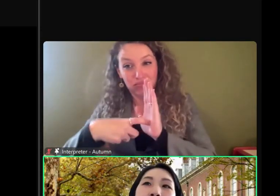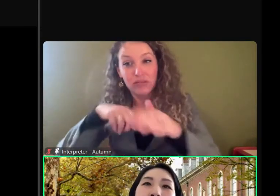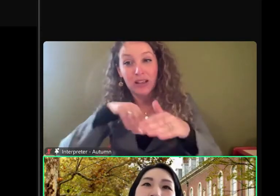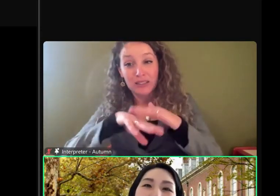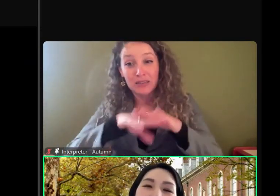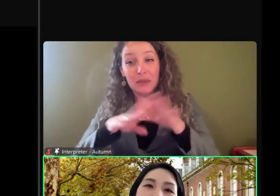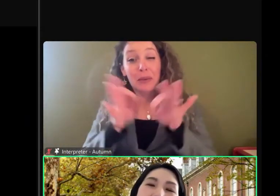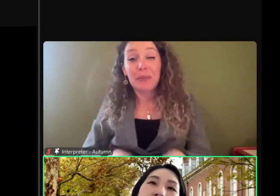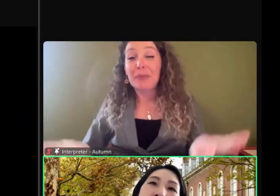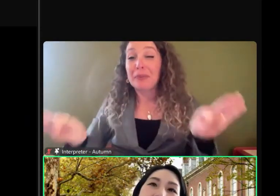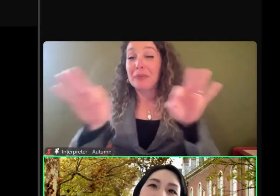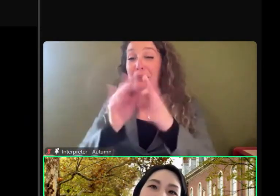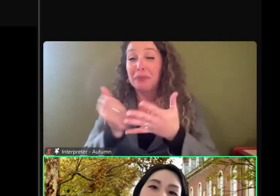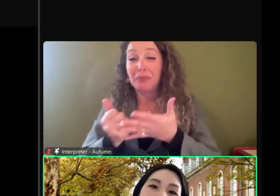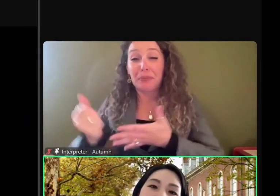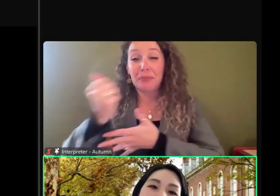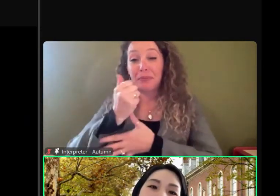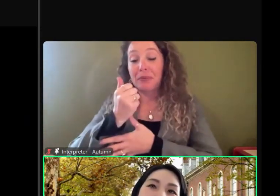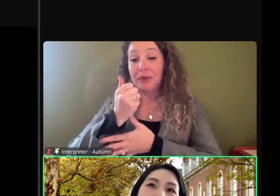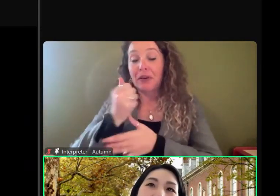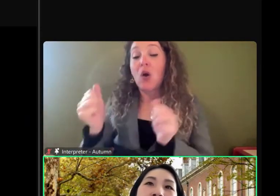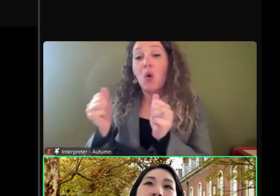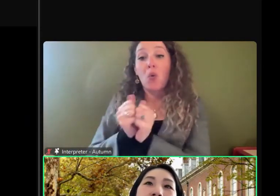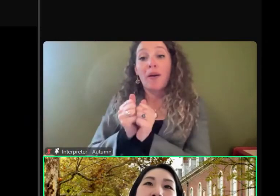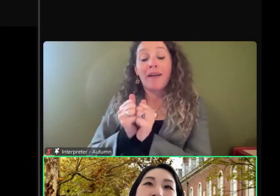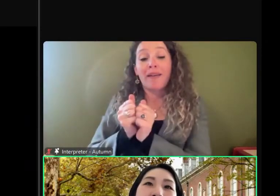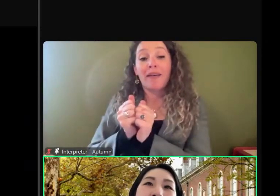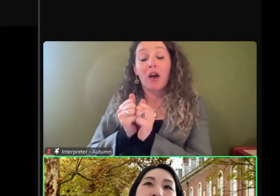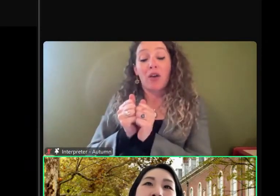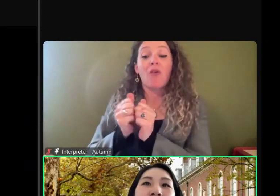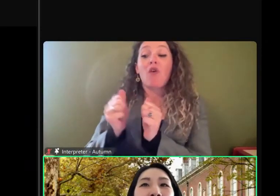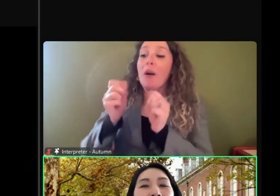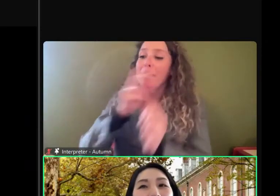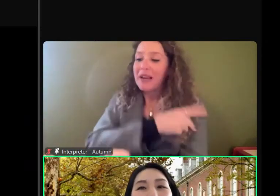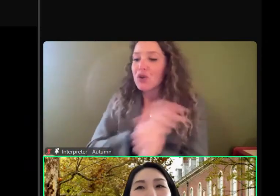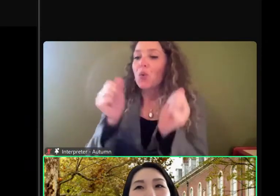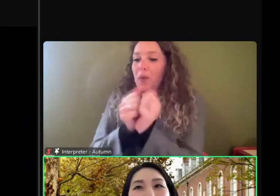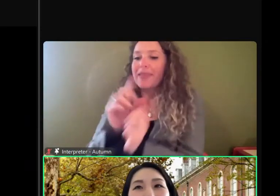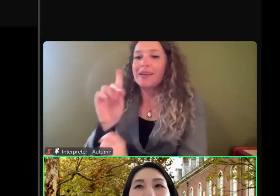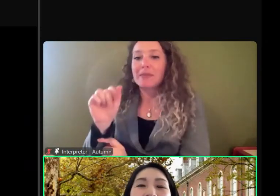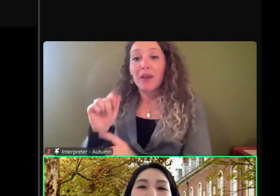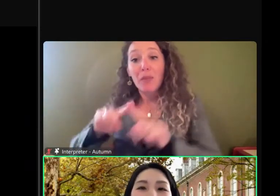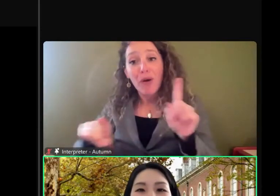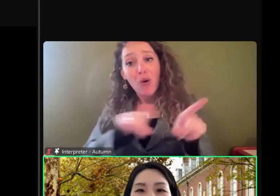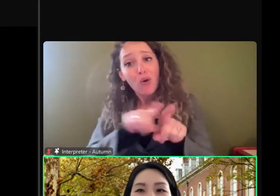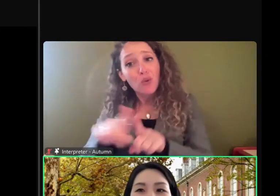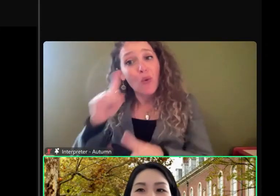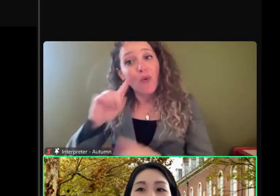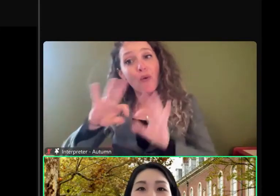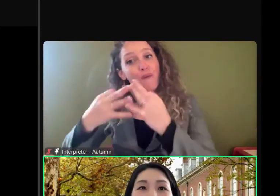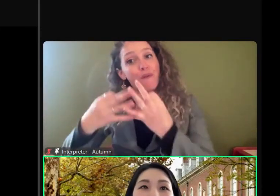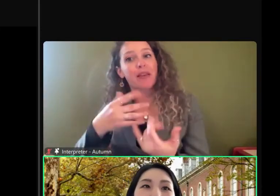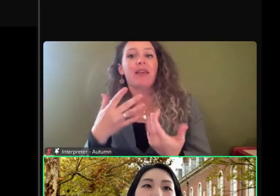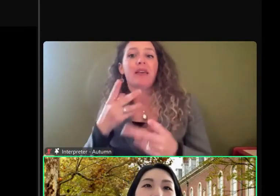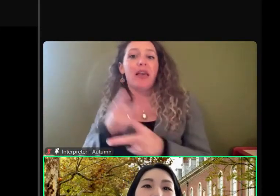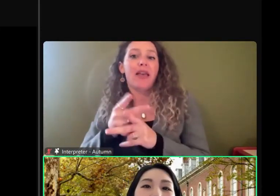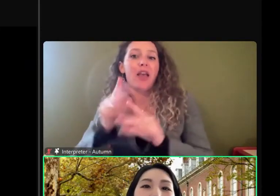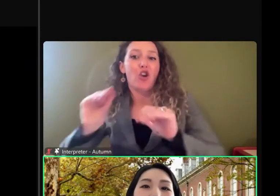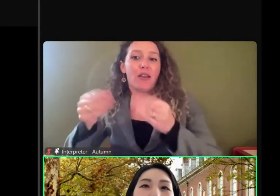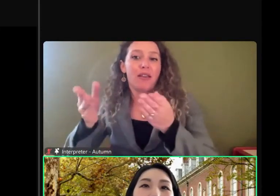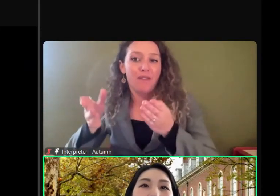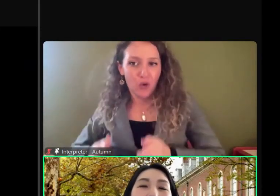only for patients with disabilities, but also for their families and caregivers.